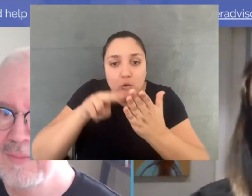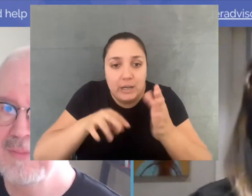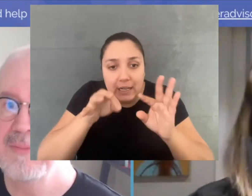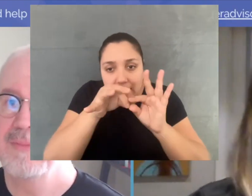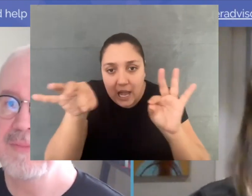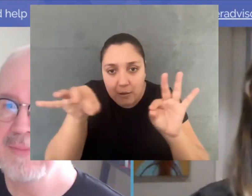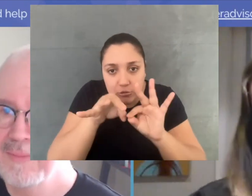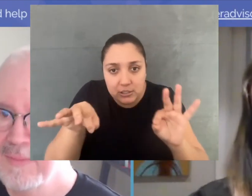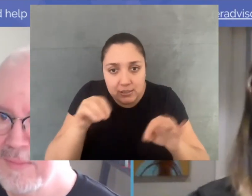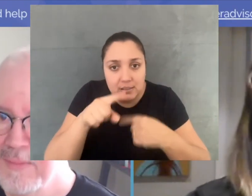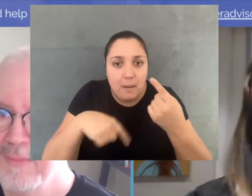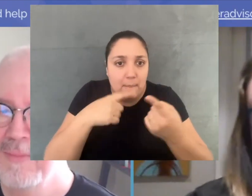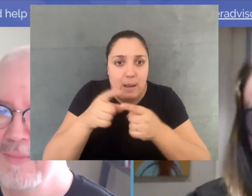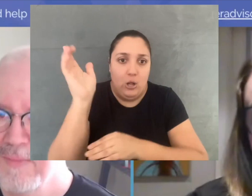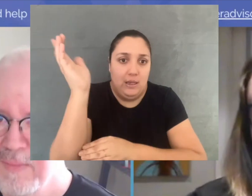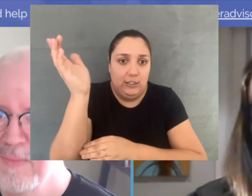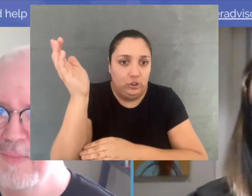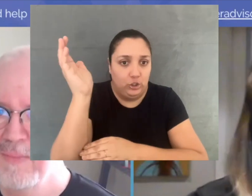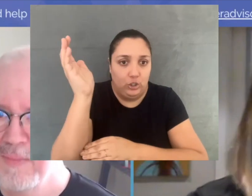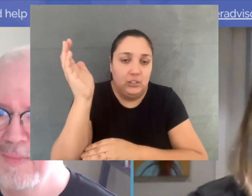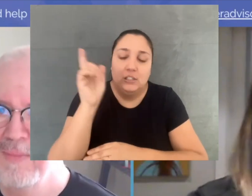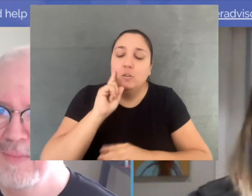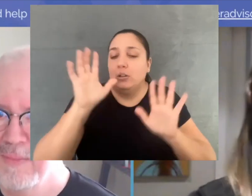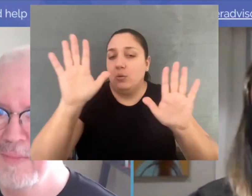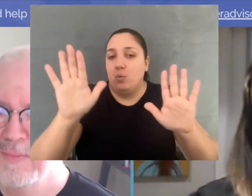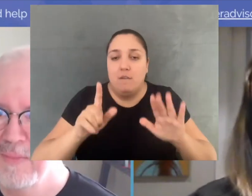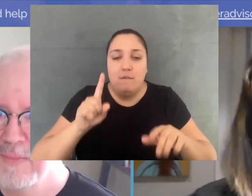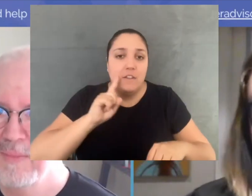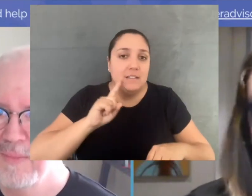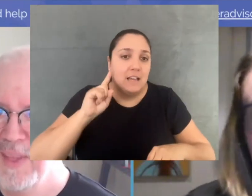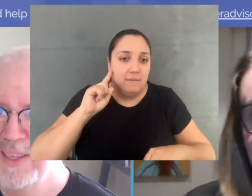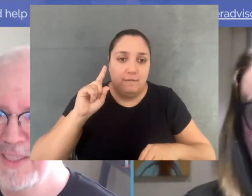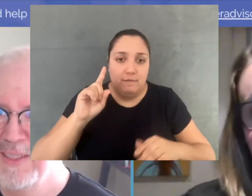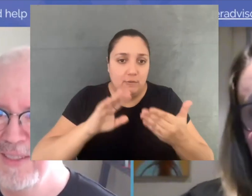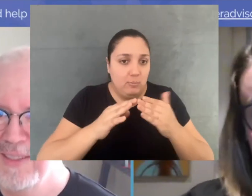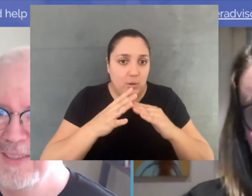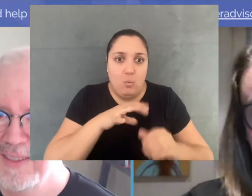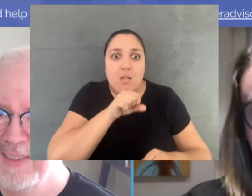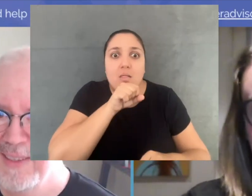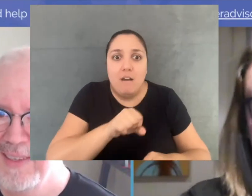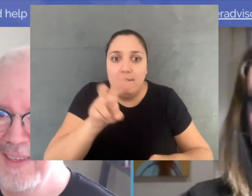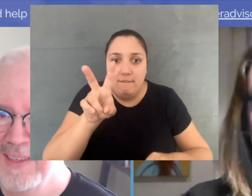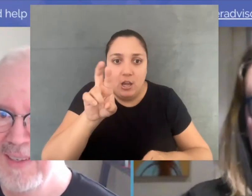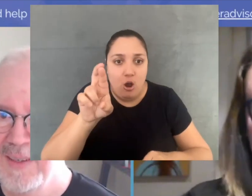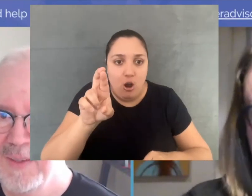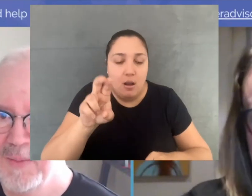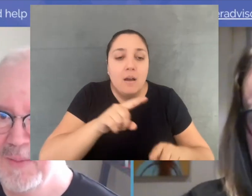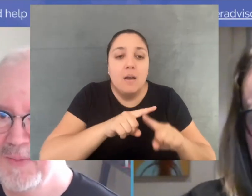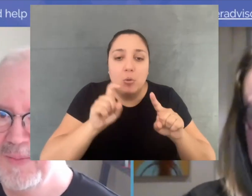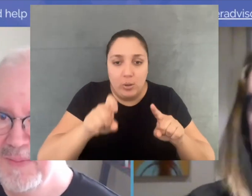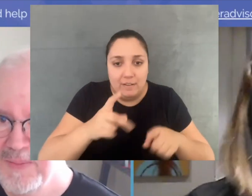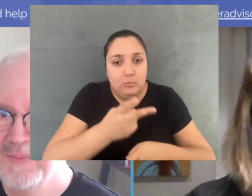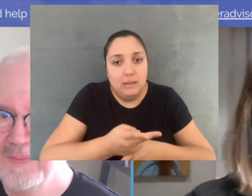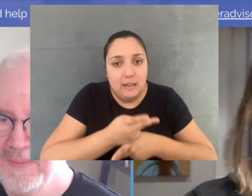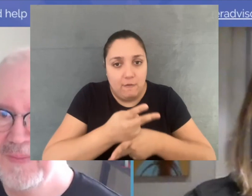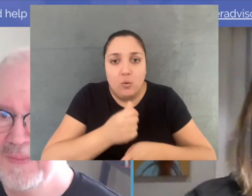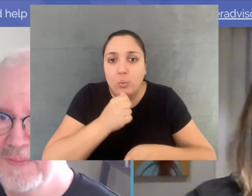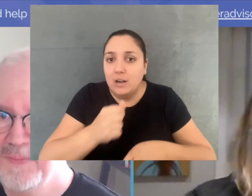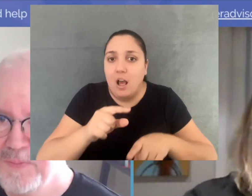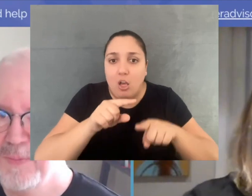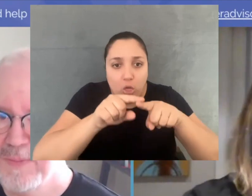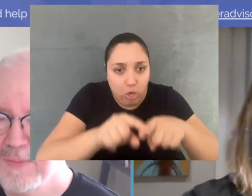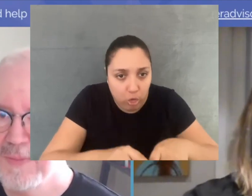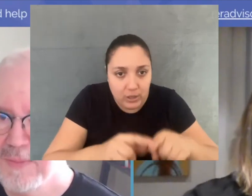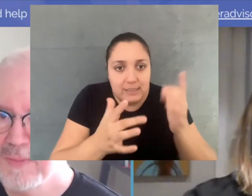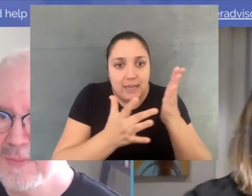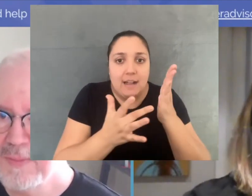just relying on reading captions about, a lecture. This is incredible for the deaf community. We love VR sometimes, but we do